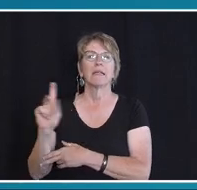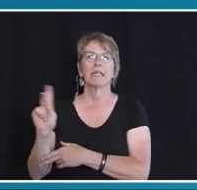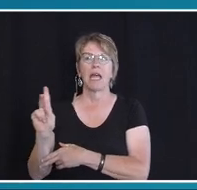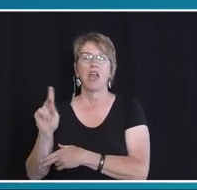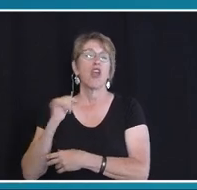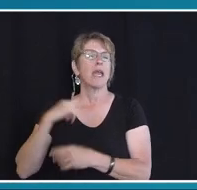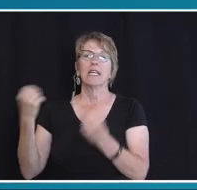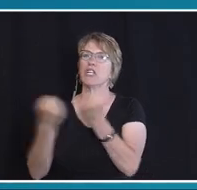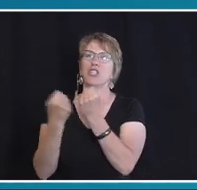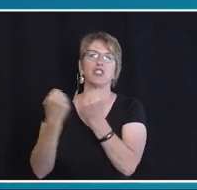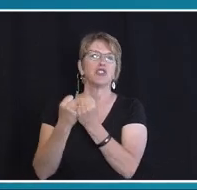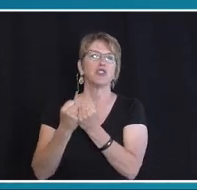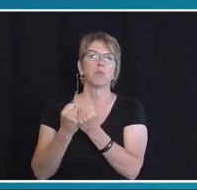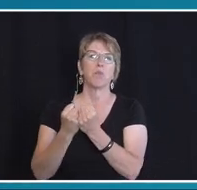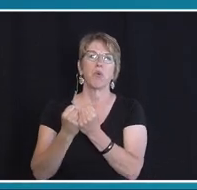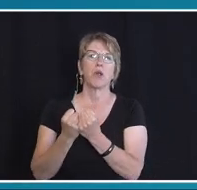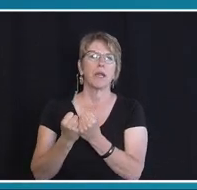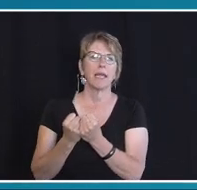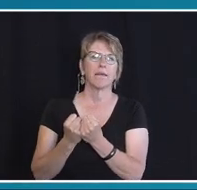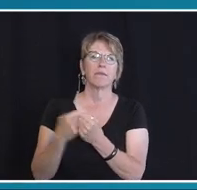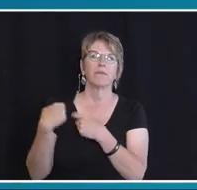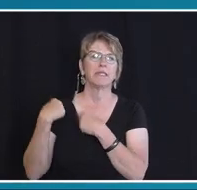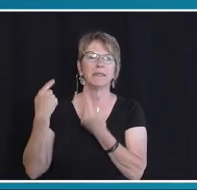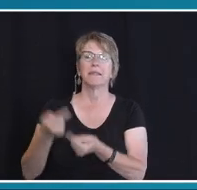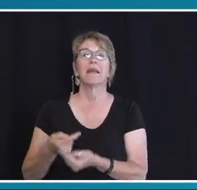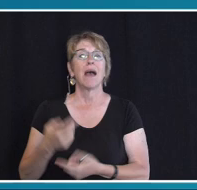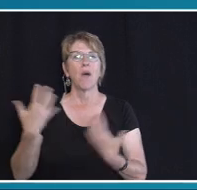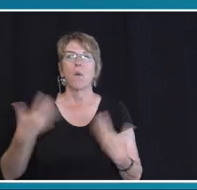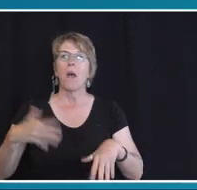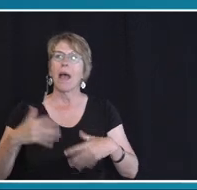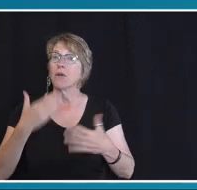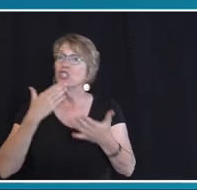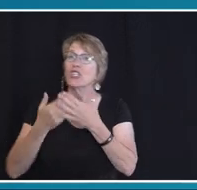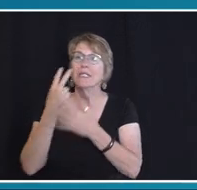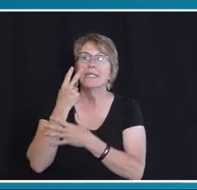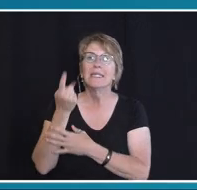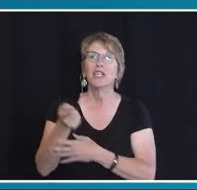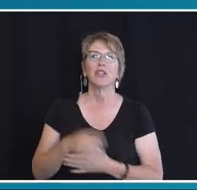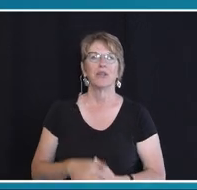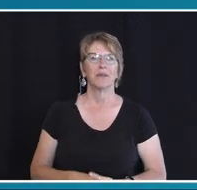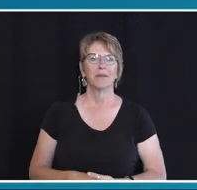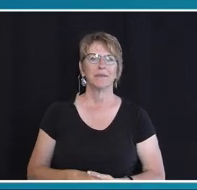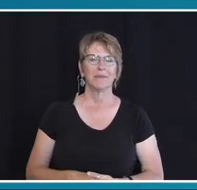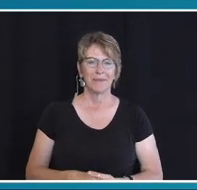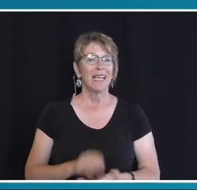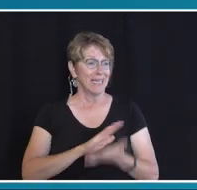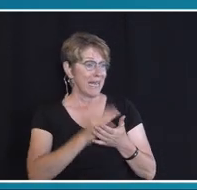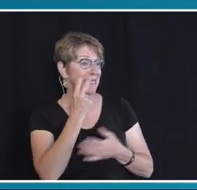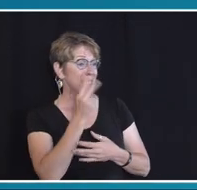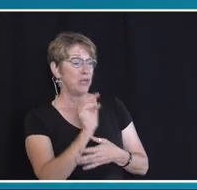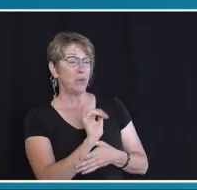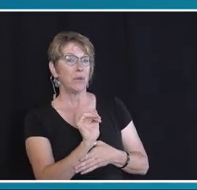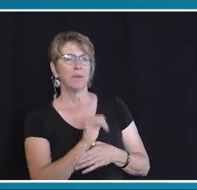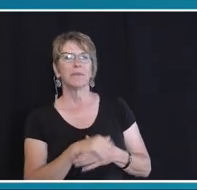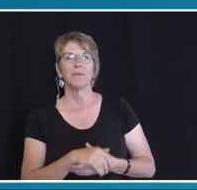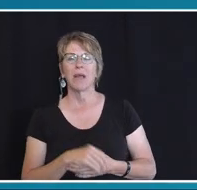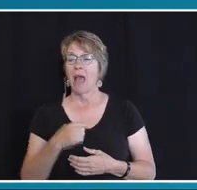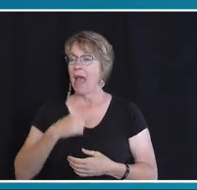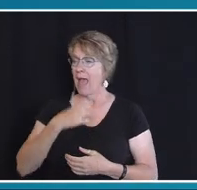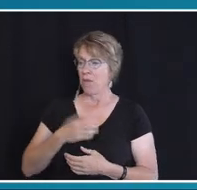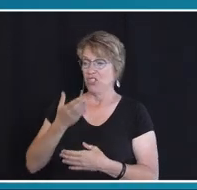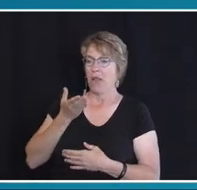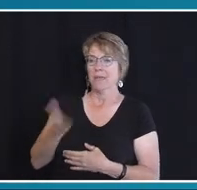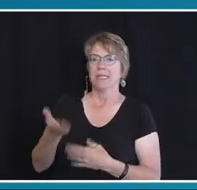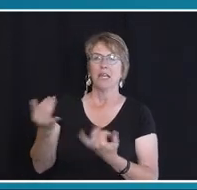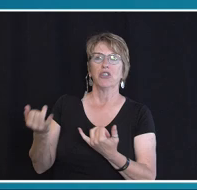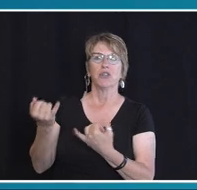history of supporting Courage Kenny Adaptive Sports and Rec. Michael, it's so good to see you. Josh, it's good to see you too. I wish I